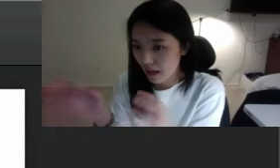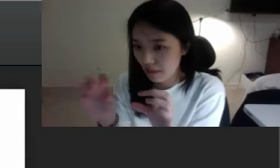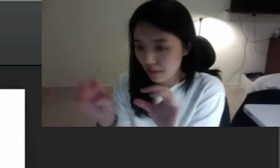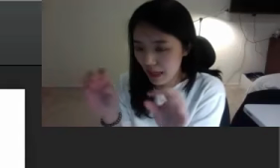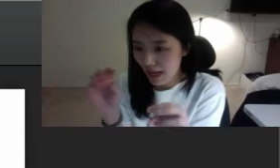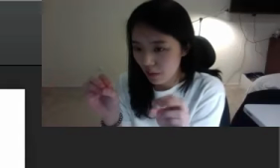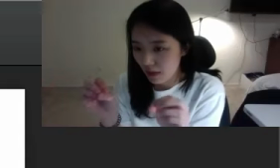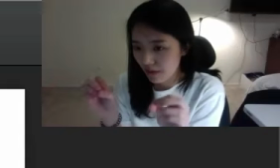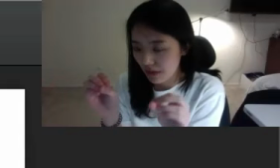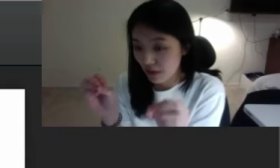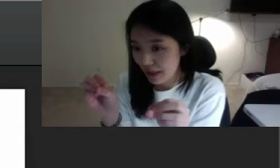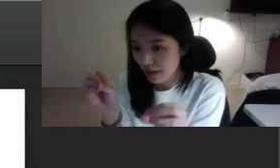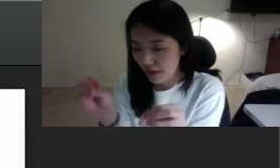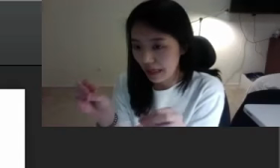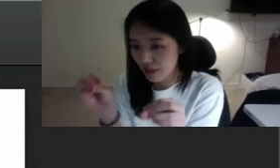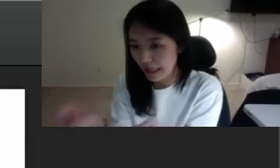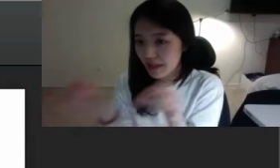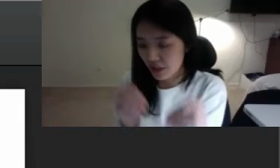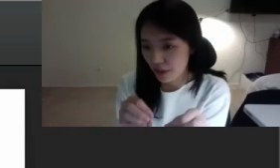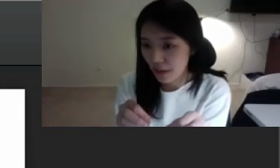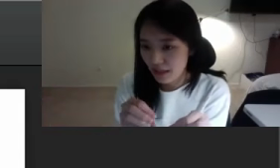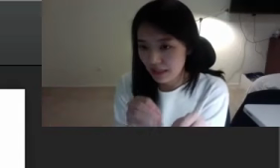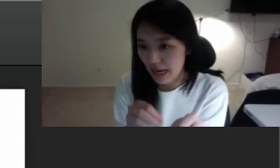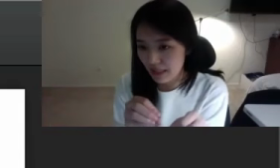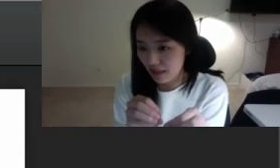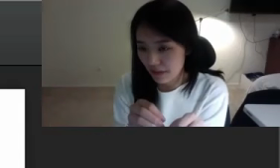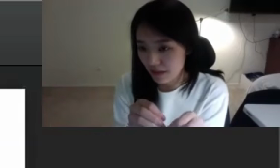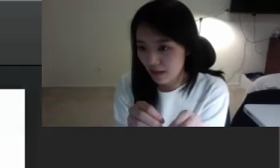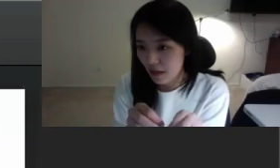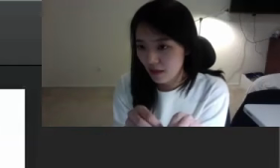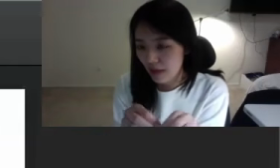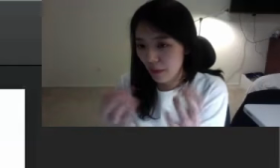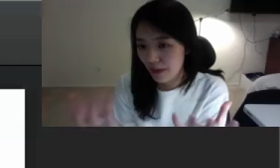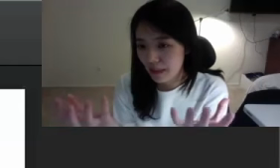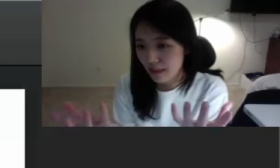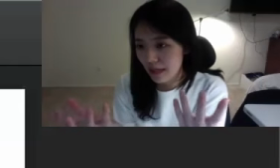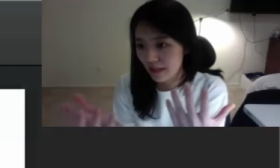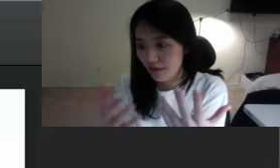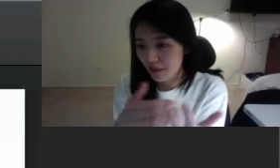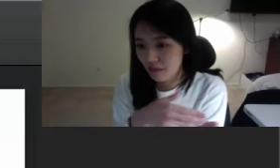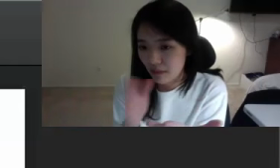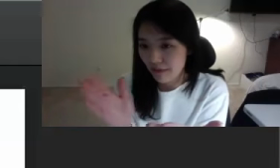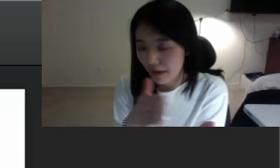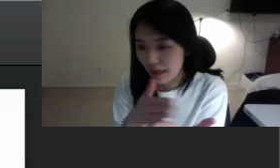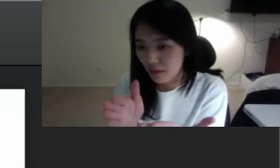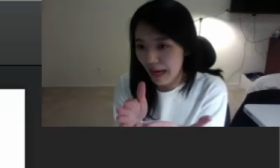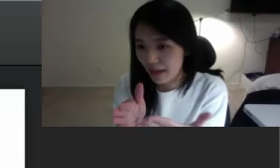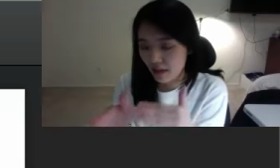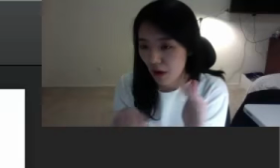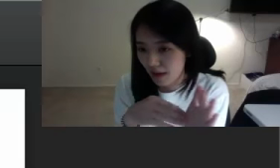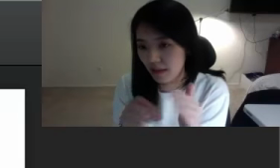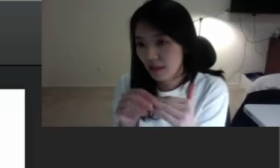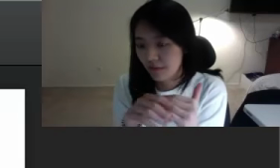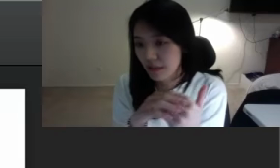this categorical versus gradient variation into syntactic differences, so that whether we see a different variation